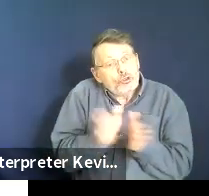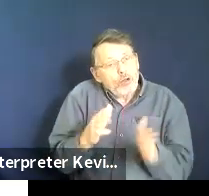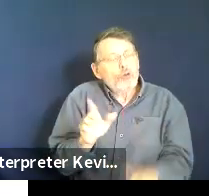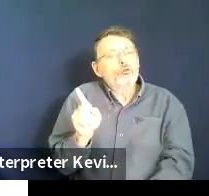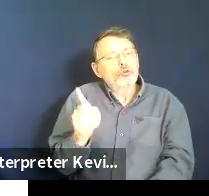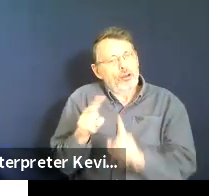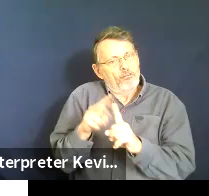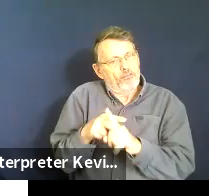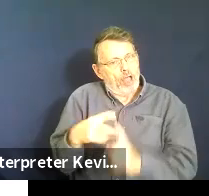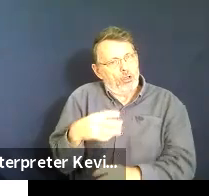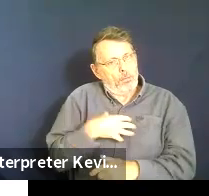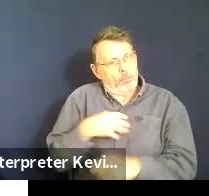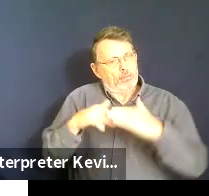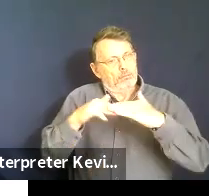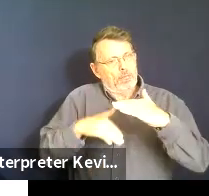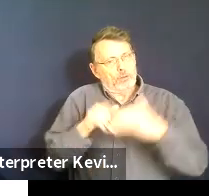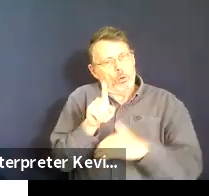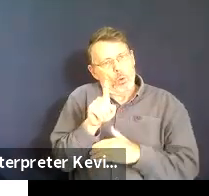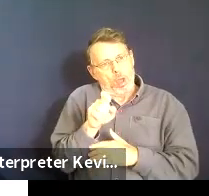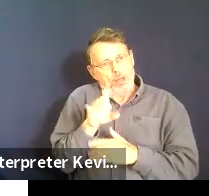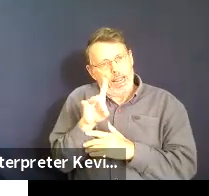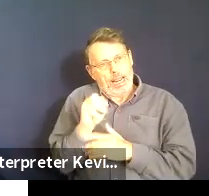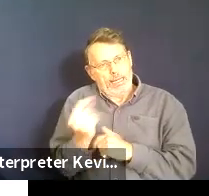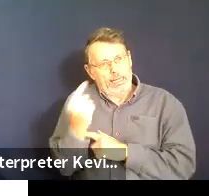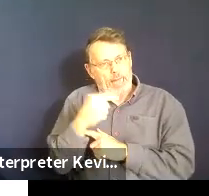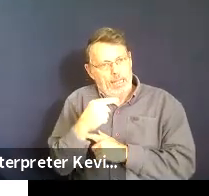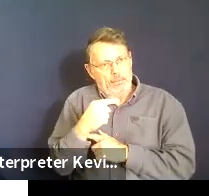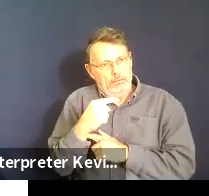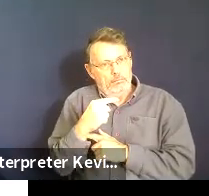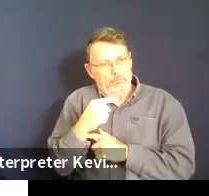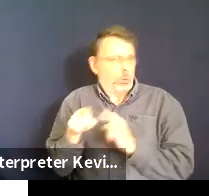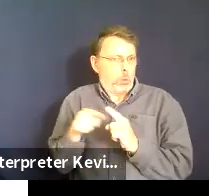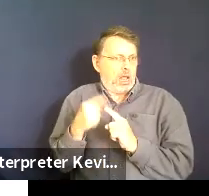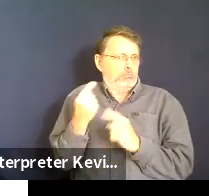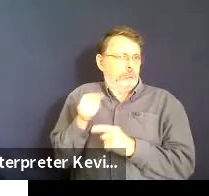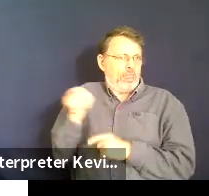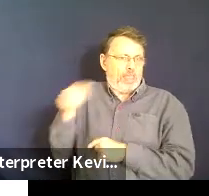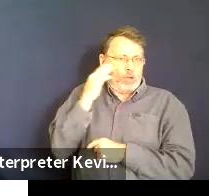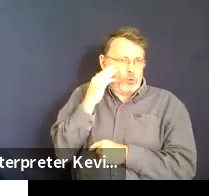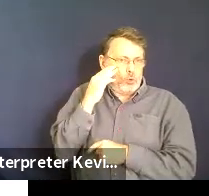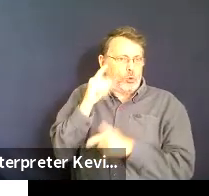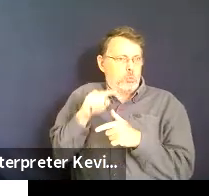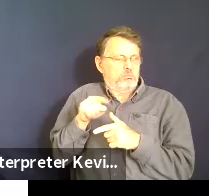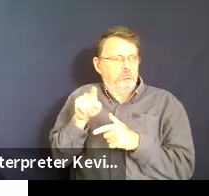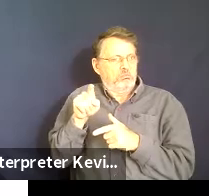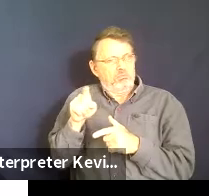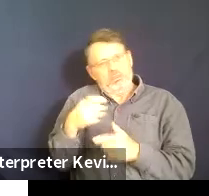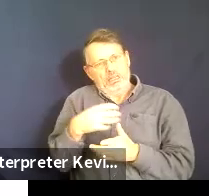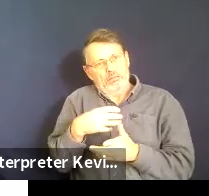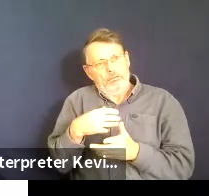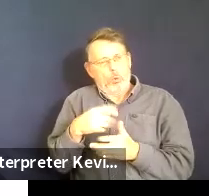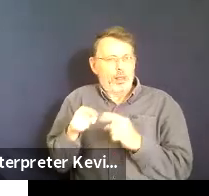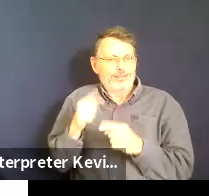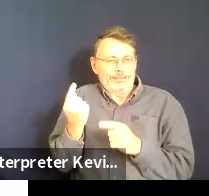filed within 180 days of when the complainant knew or should have known of the act or